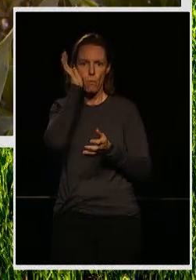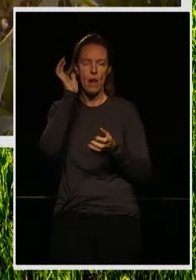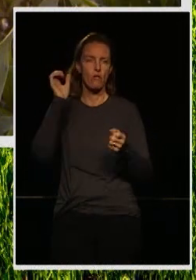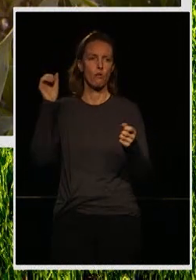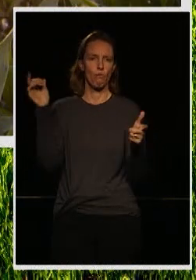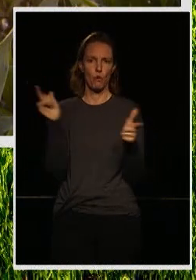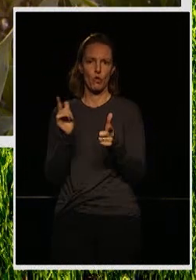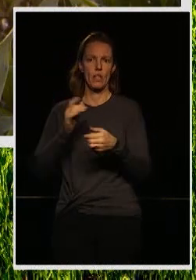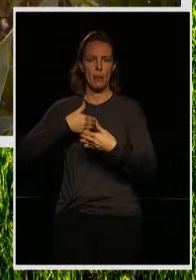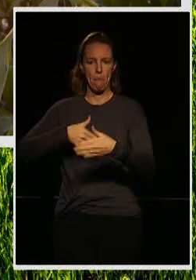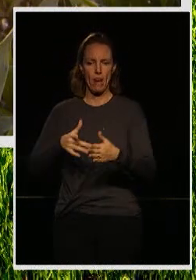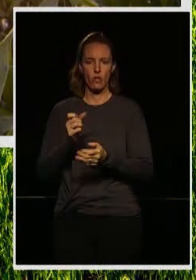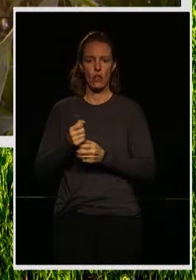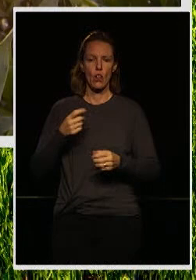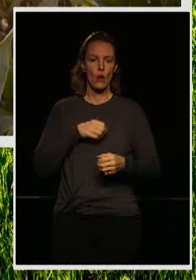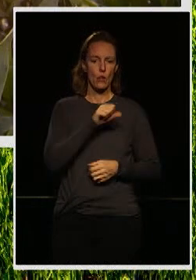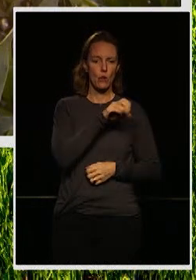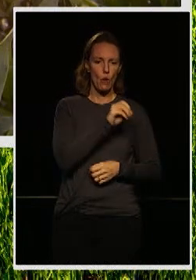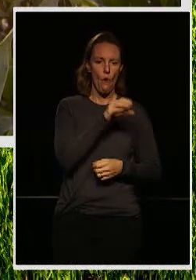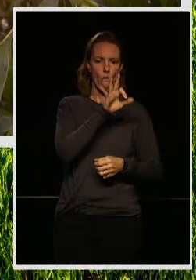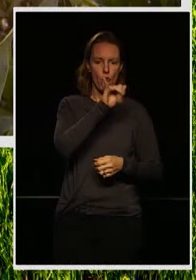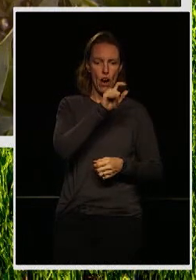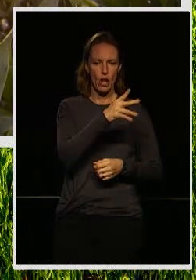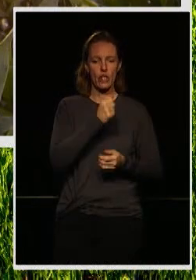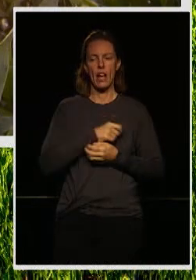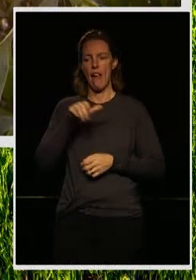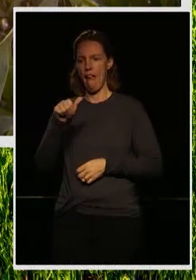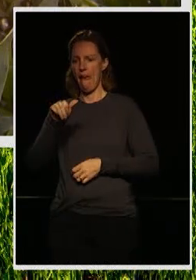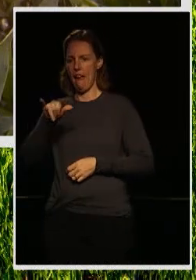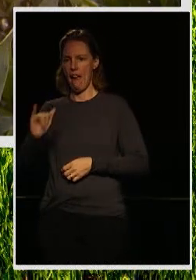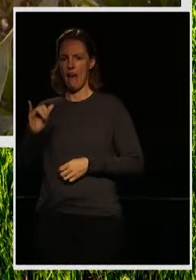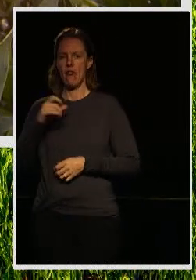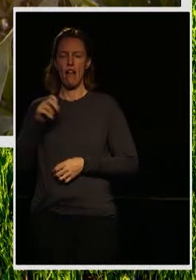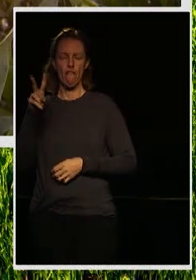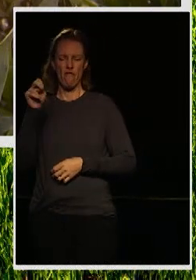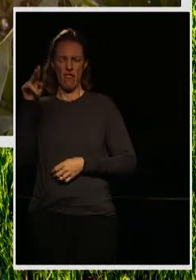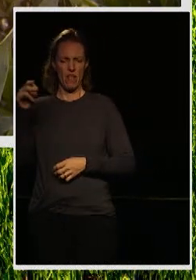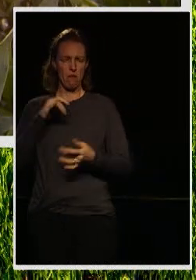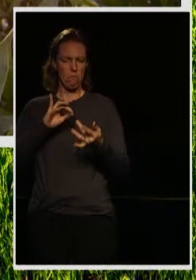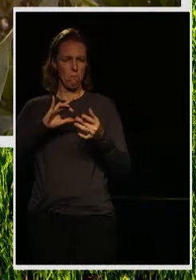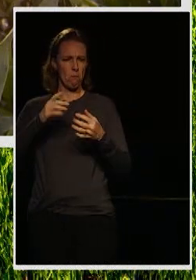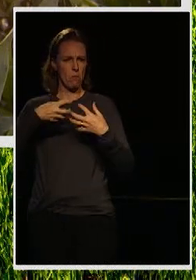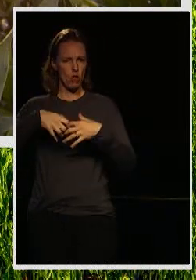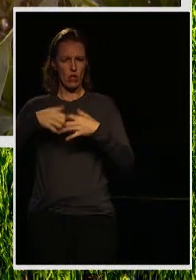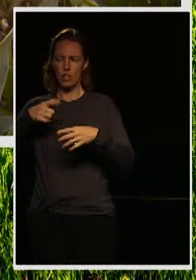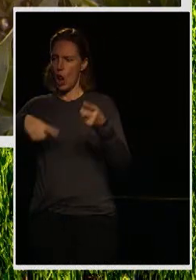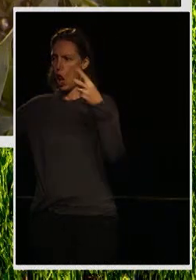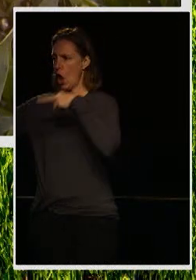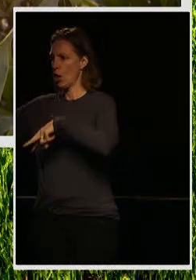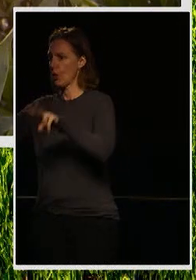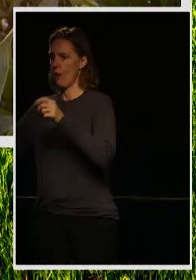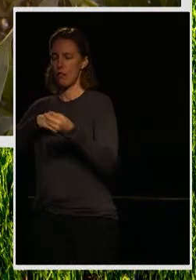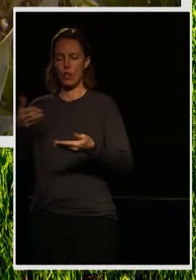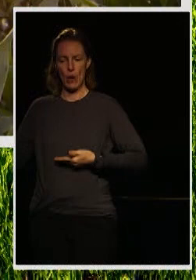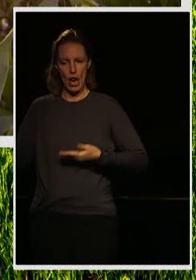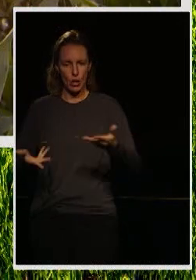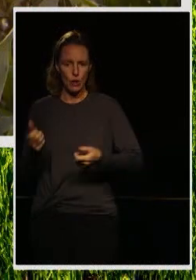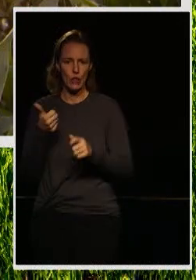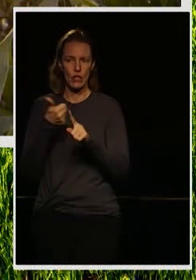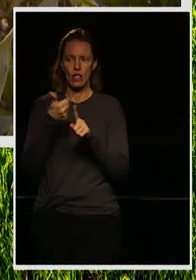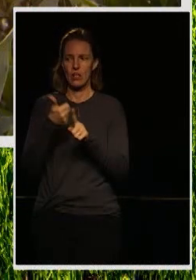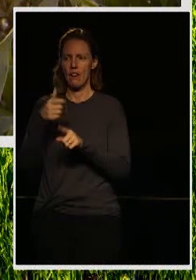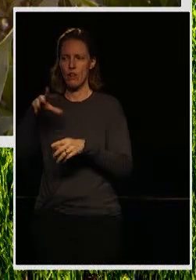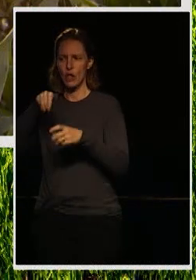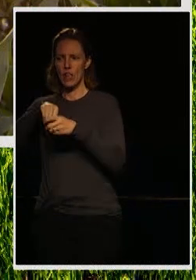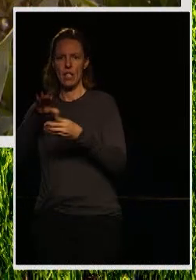SoFresh, AI for the fruit supply chain, Vivid Machines. Look around you, introduce yourself. You're in a community of food and ag